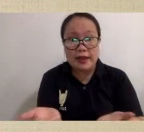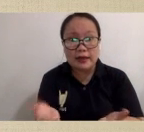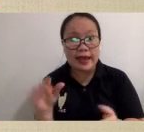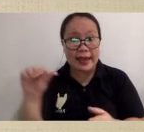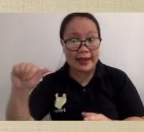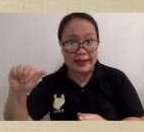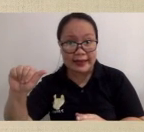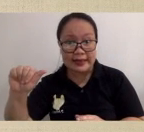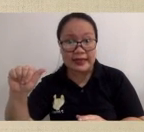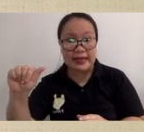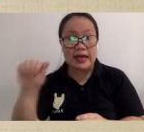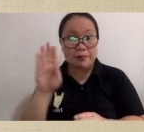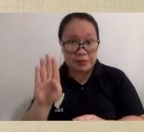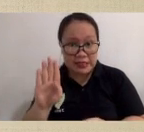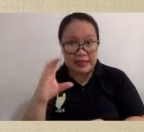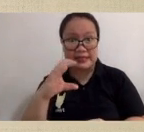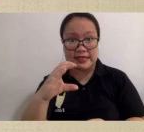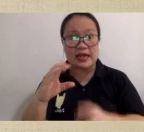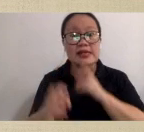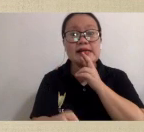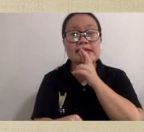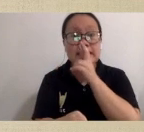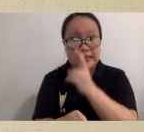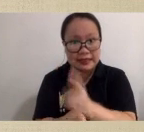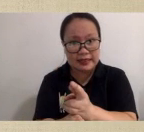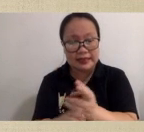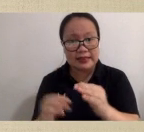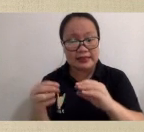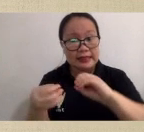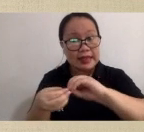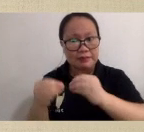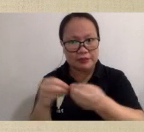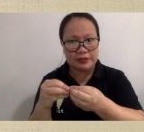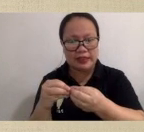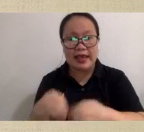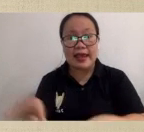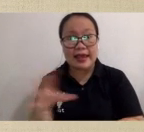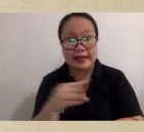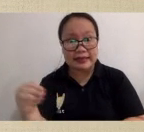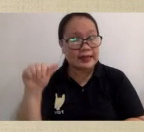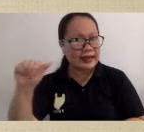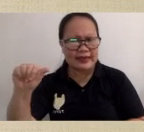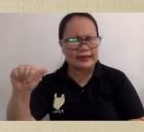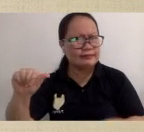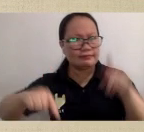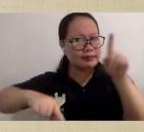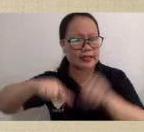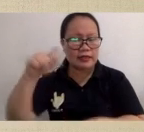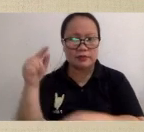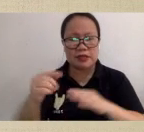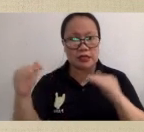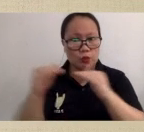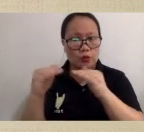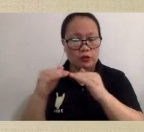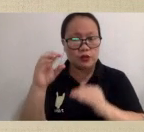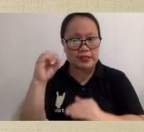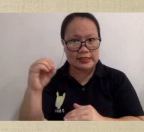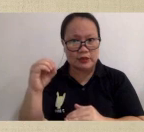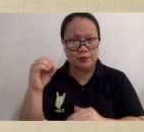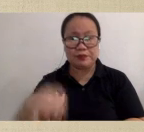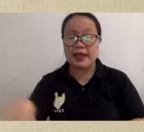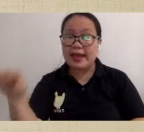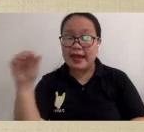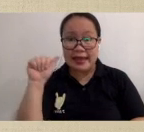are real numbers and a should not be equal to 0. Tatandaan natin na ang a natin